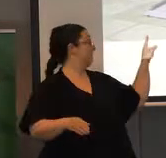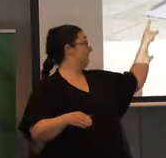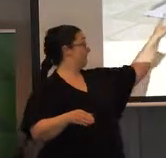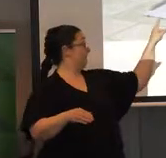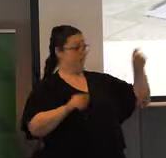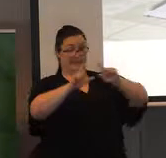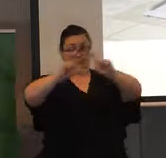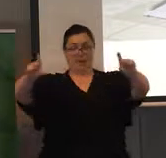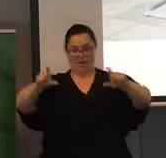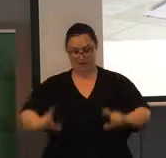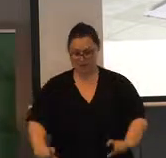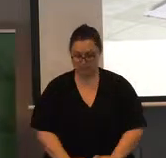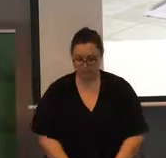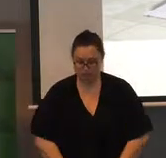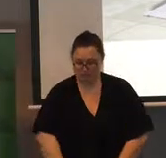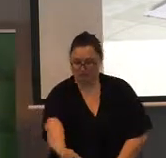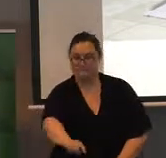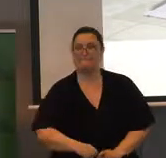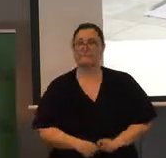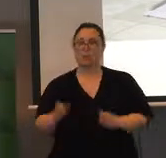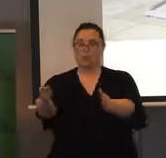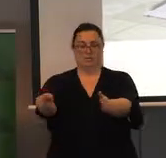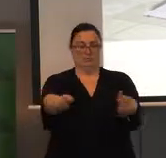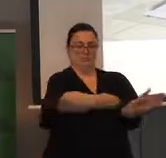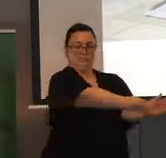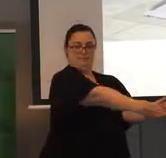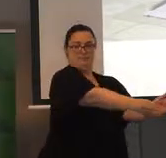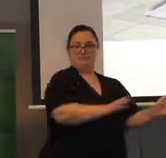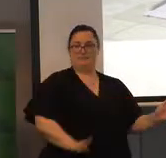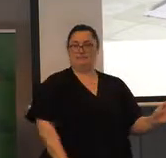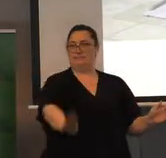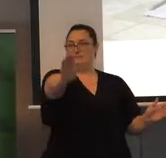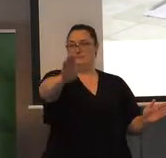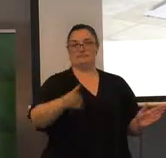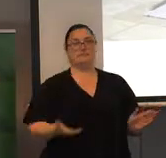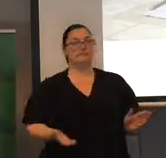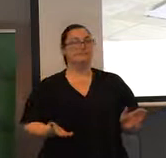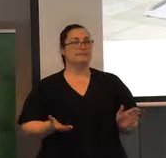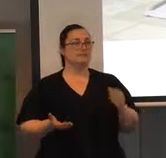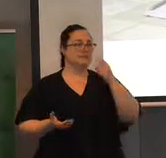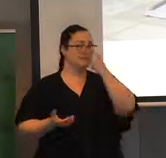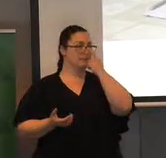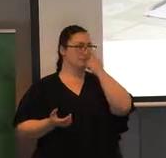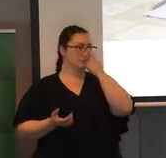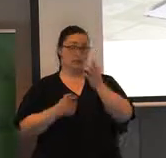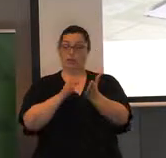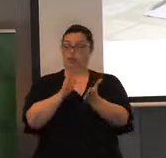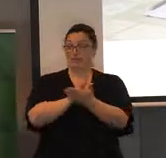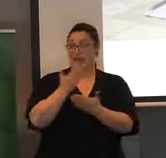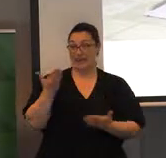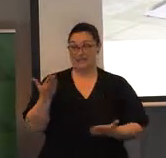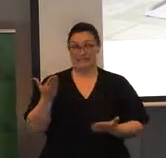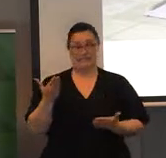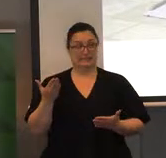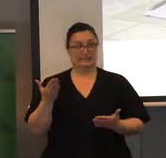ramp? Put a sign off to the side somewhere that it's for wheelchair access? But the reality is if you